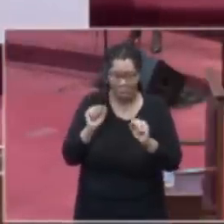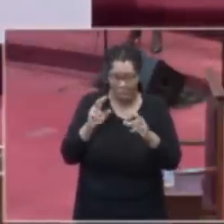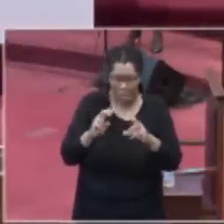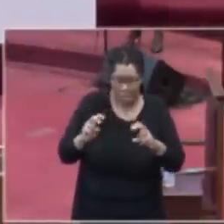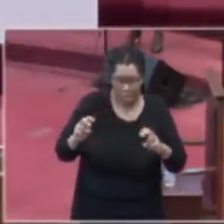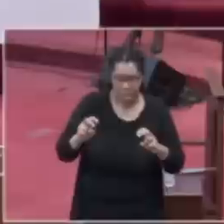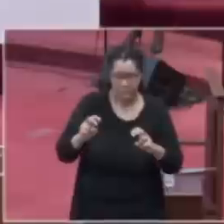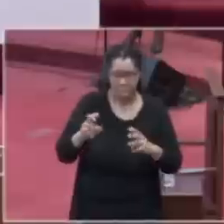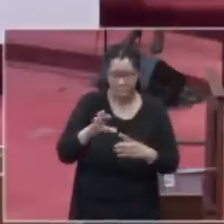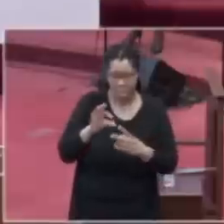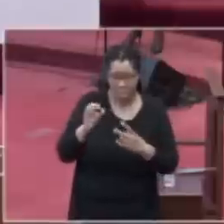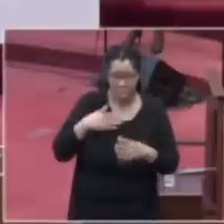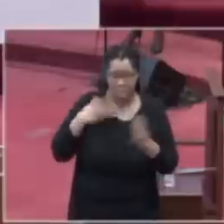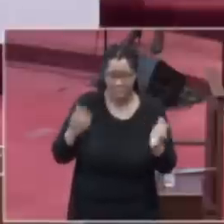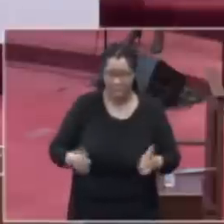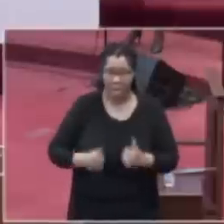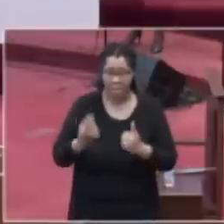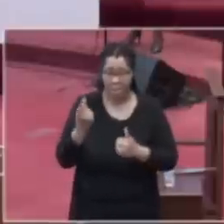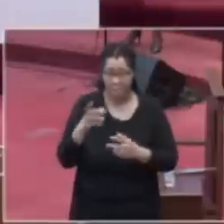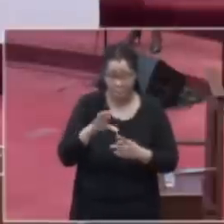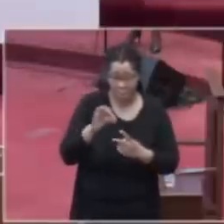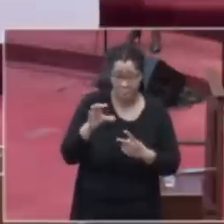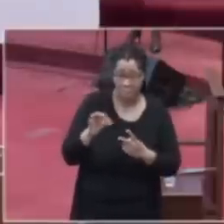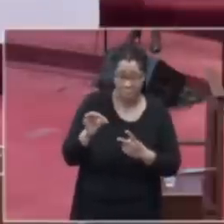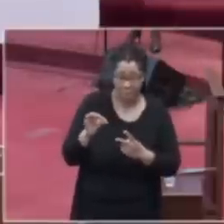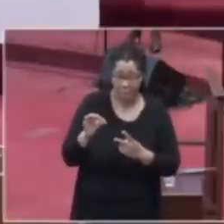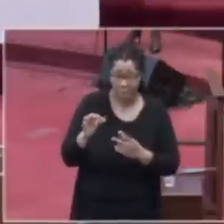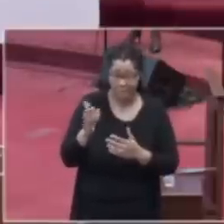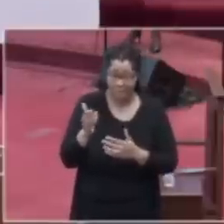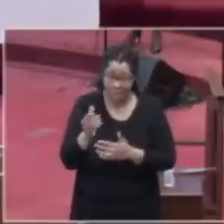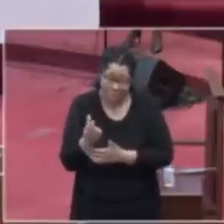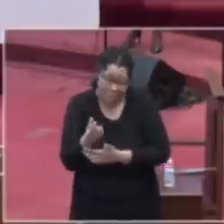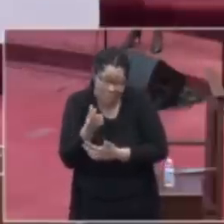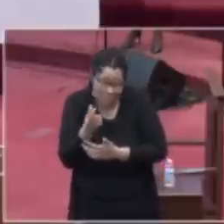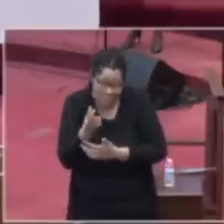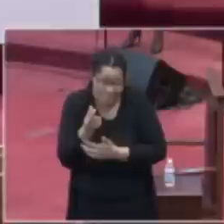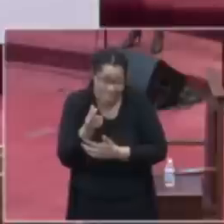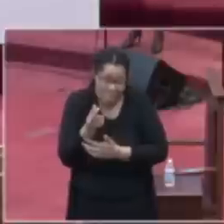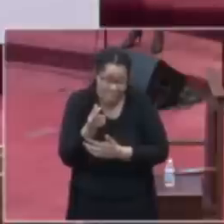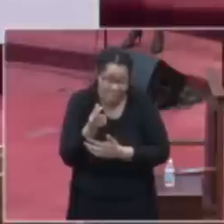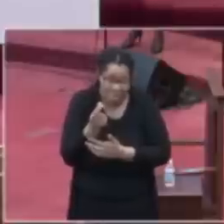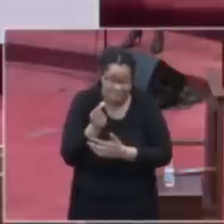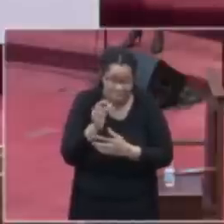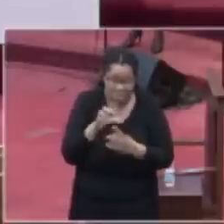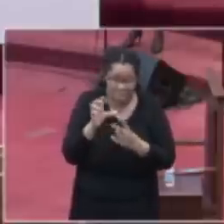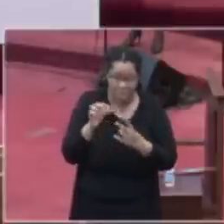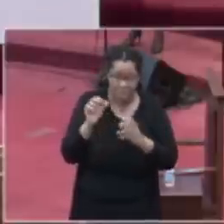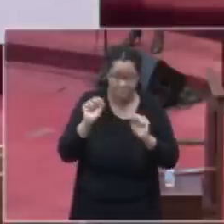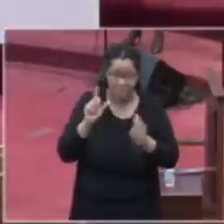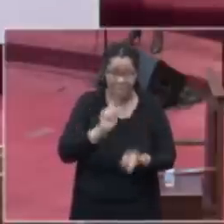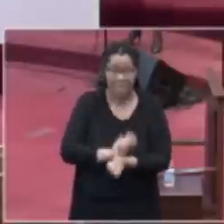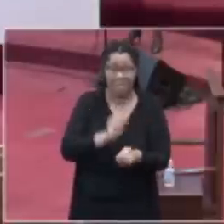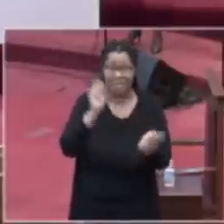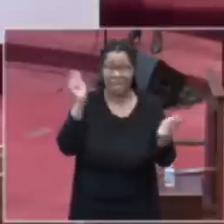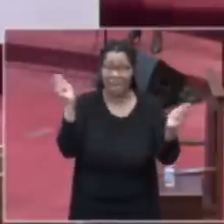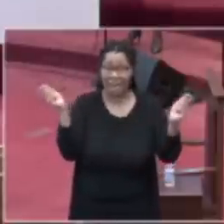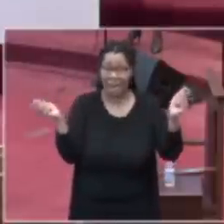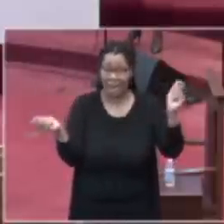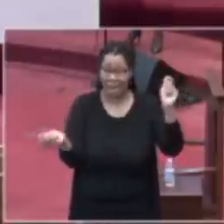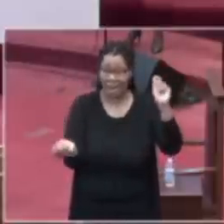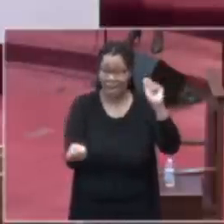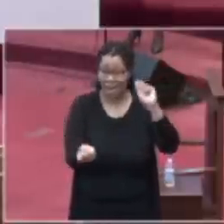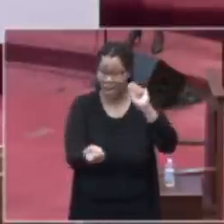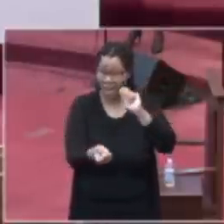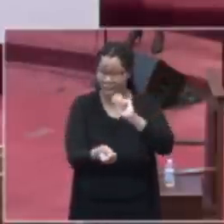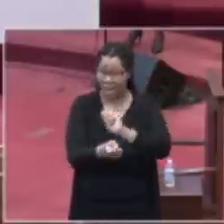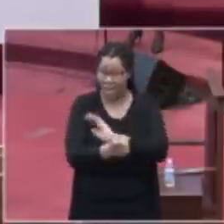one choice, seemingly small, would have changed the entire